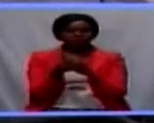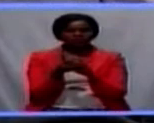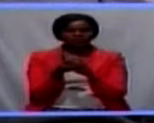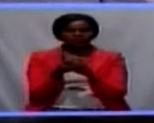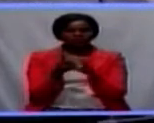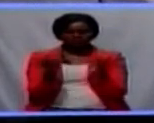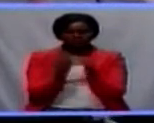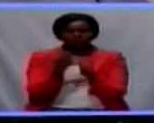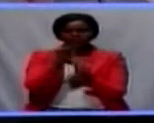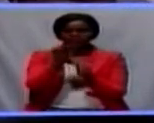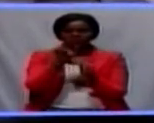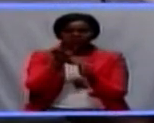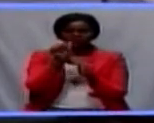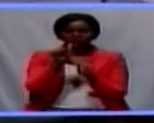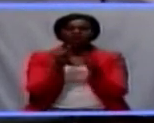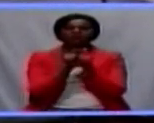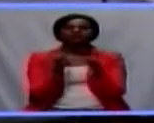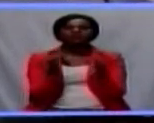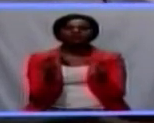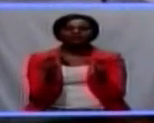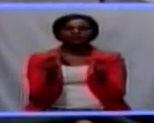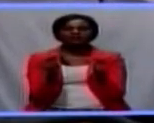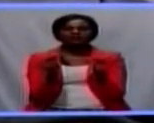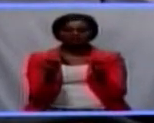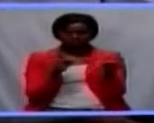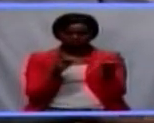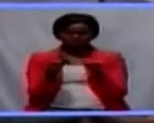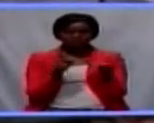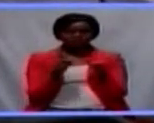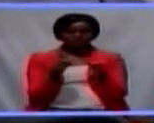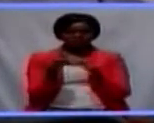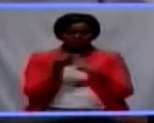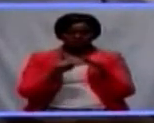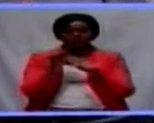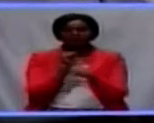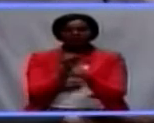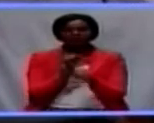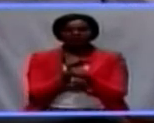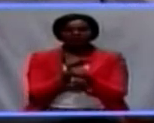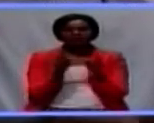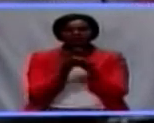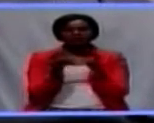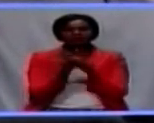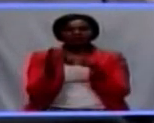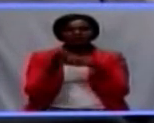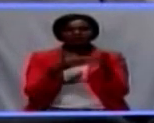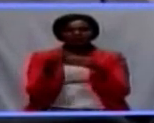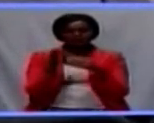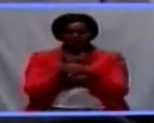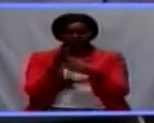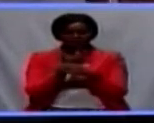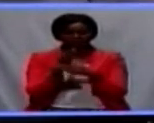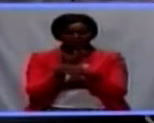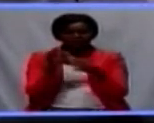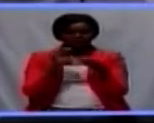ZRI is that it's a very easy institution to measure in terms of performance. Very easy. It's about numbers.